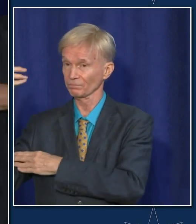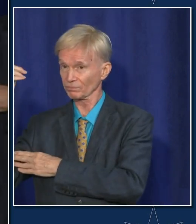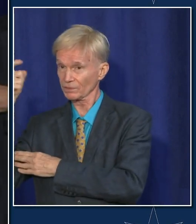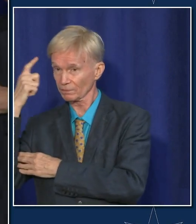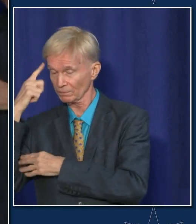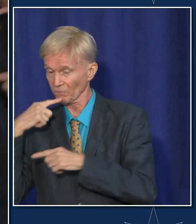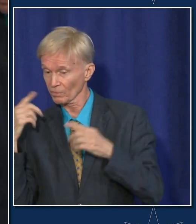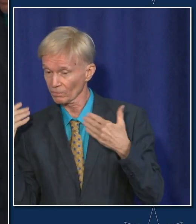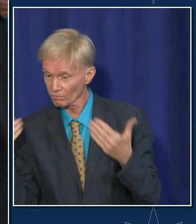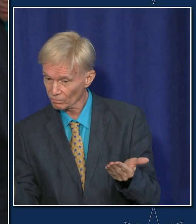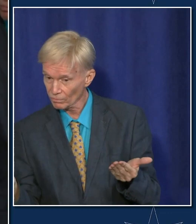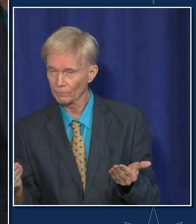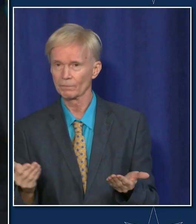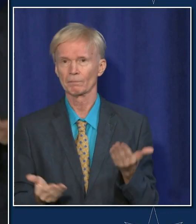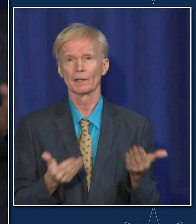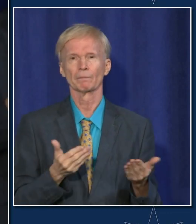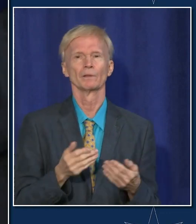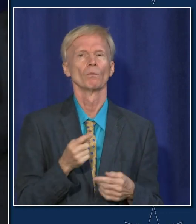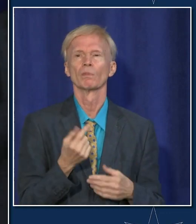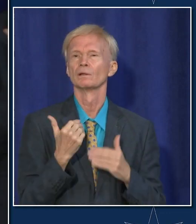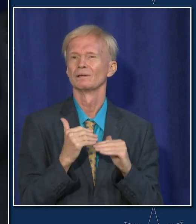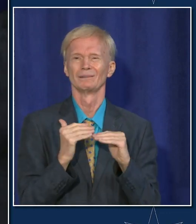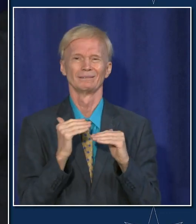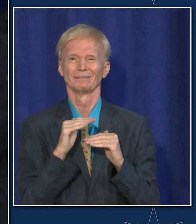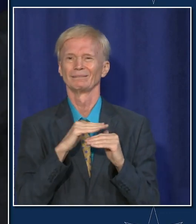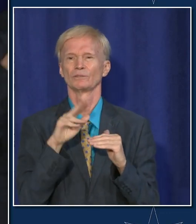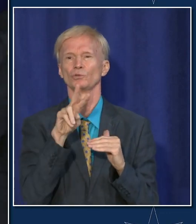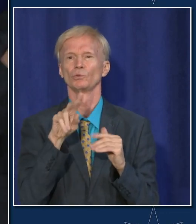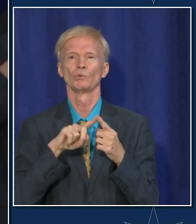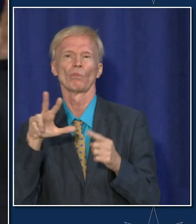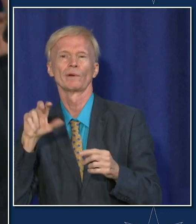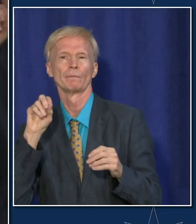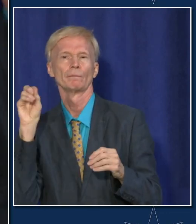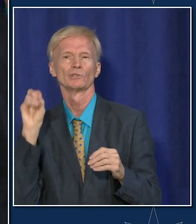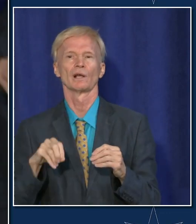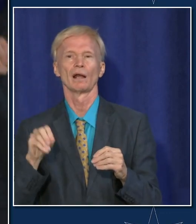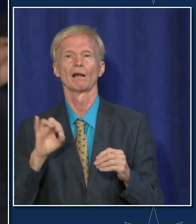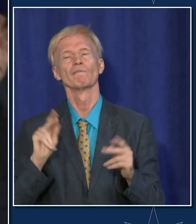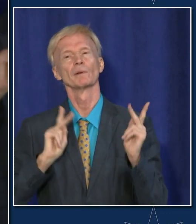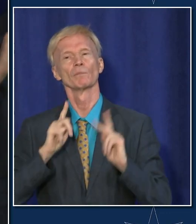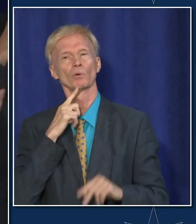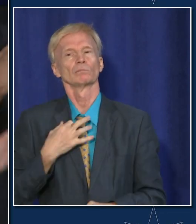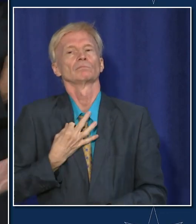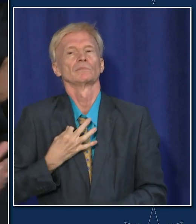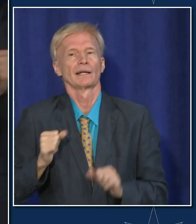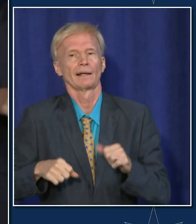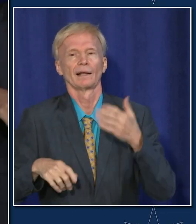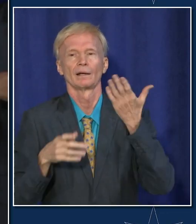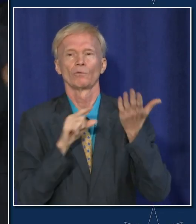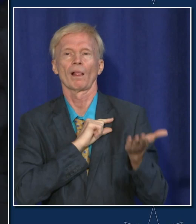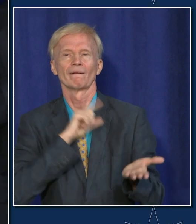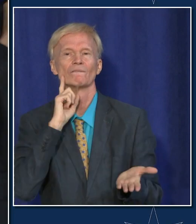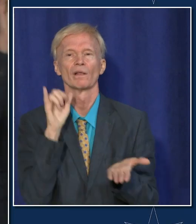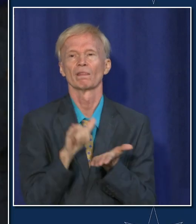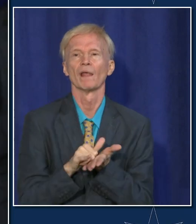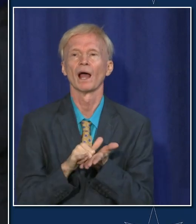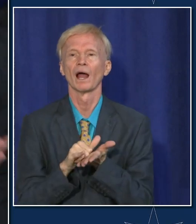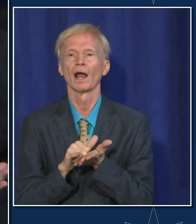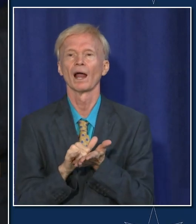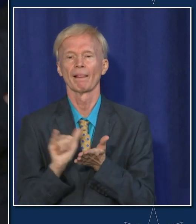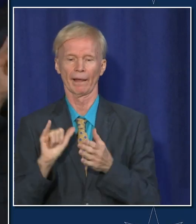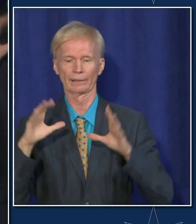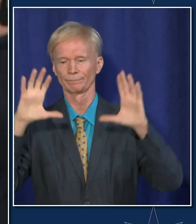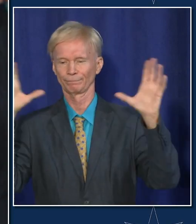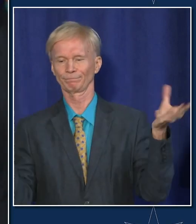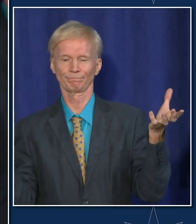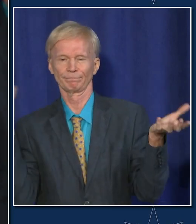for probably 2 to 3% of eligible Chicagoans, where we think about even at an outside, kind of the